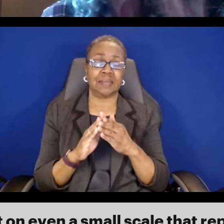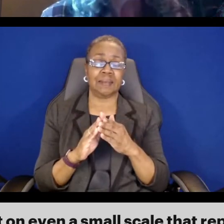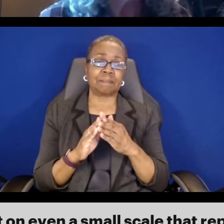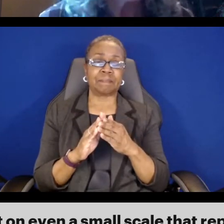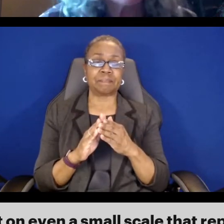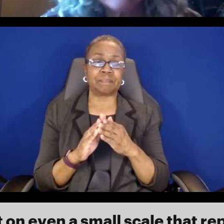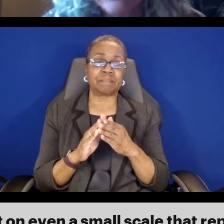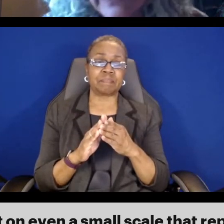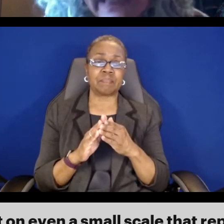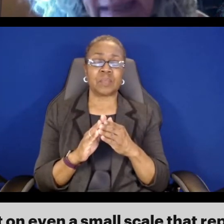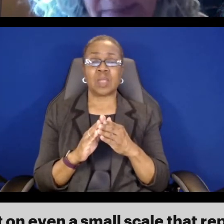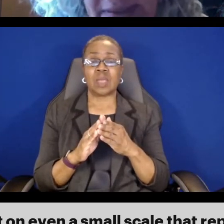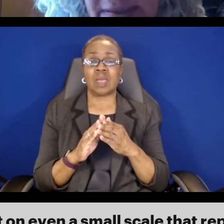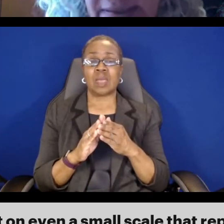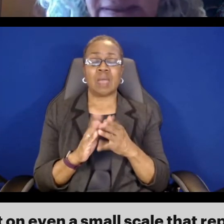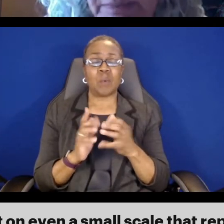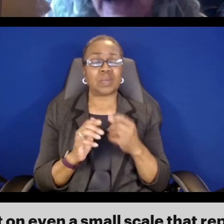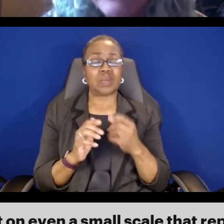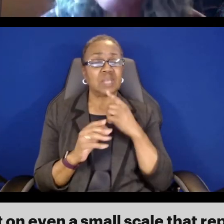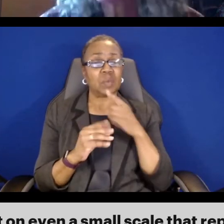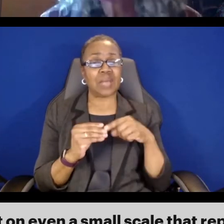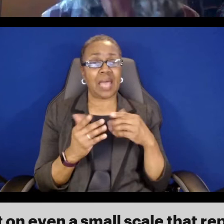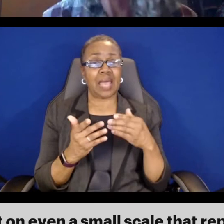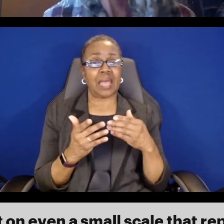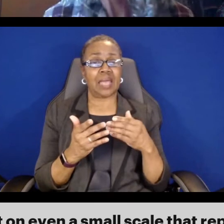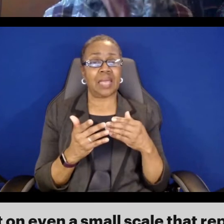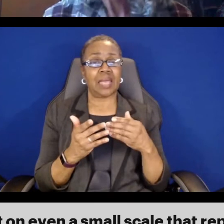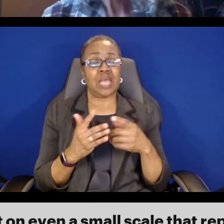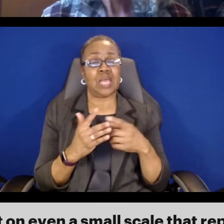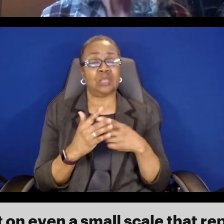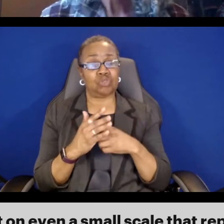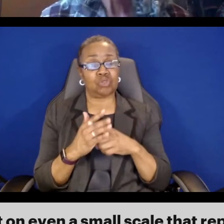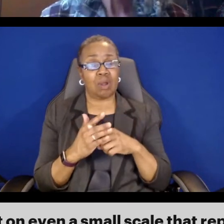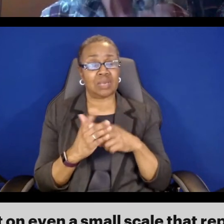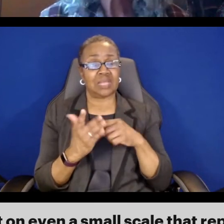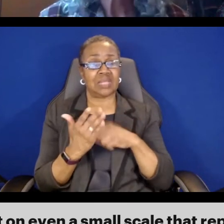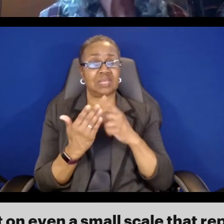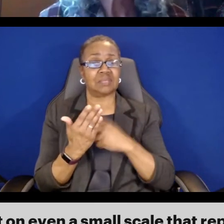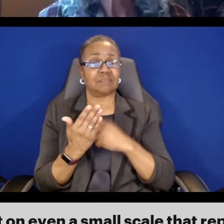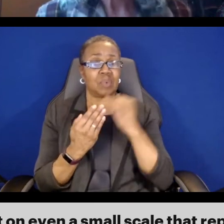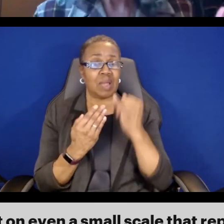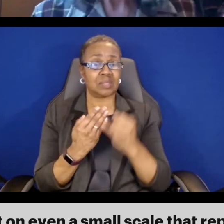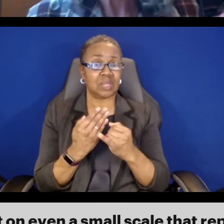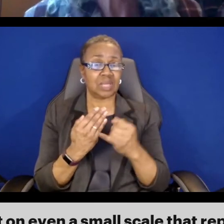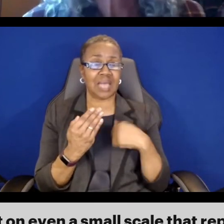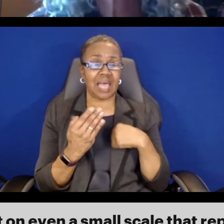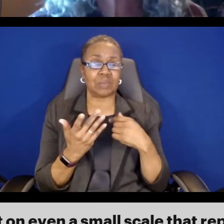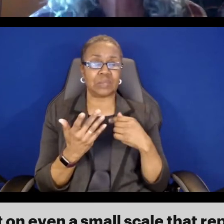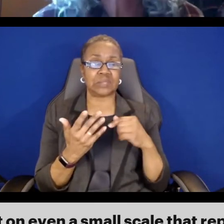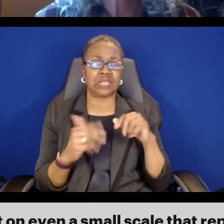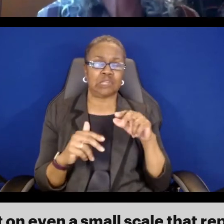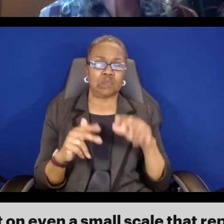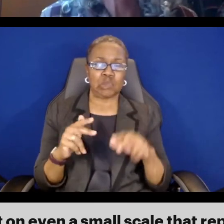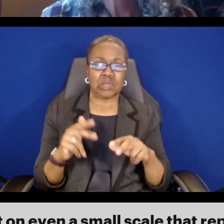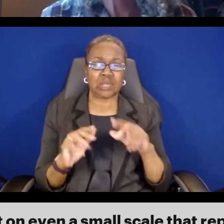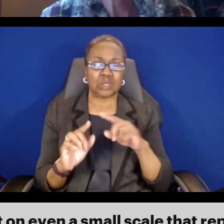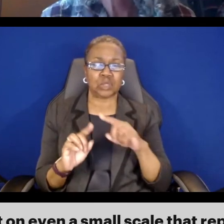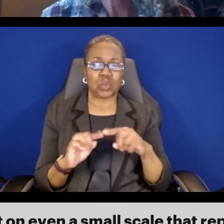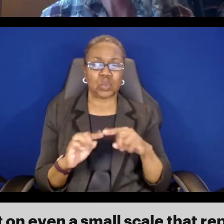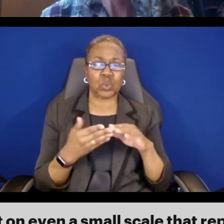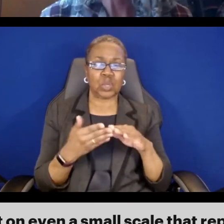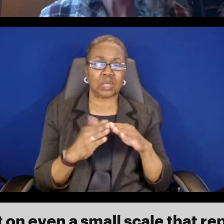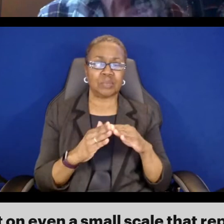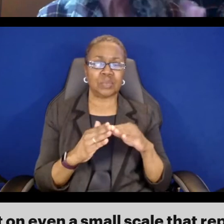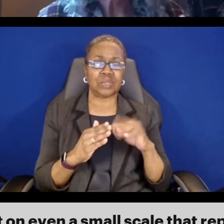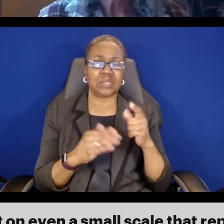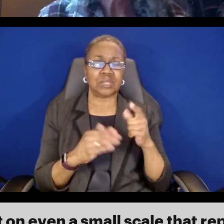I just wanted to say that when I came into this project, I was reluctant to go to a community garden, because